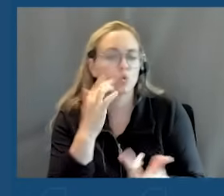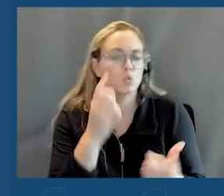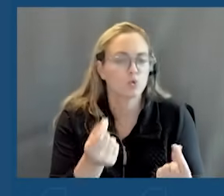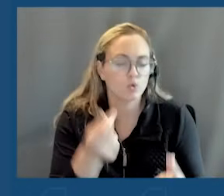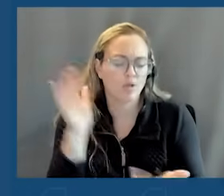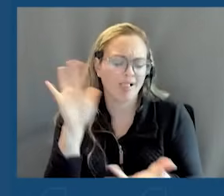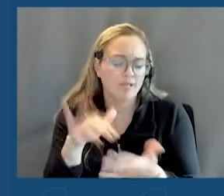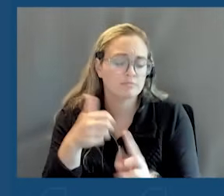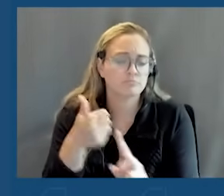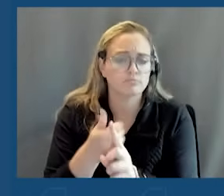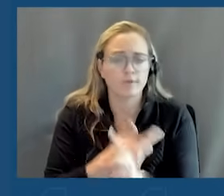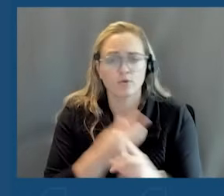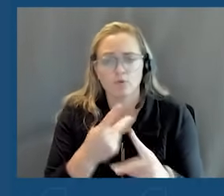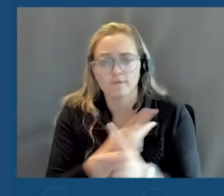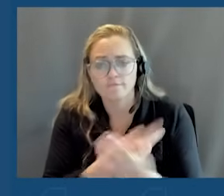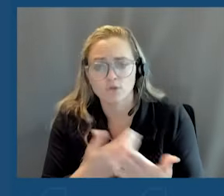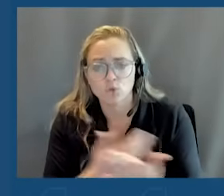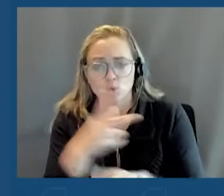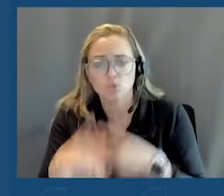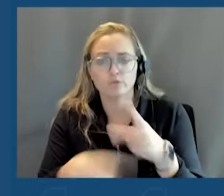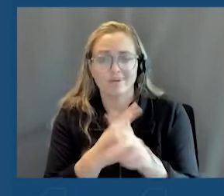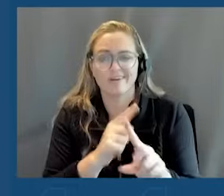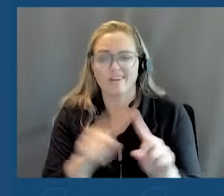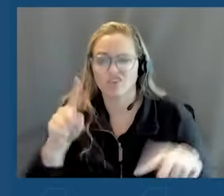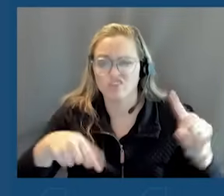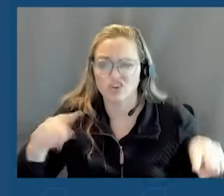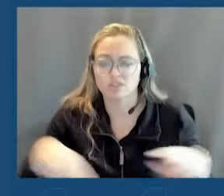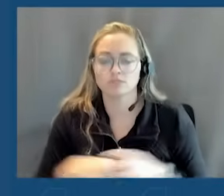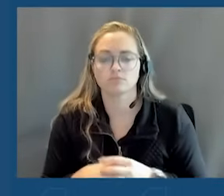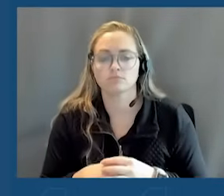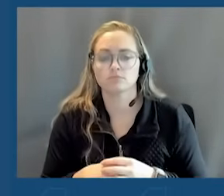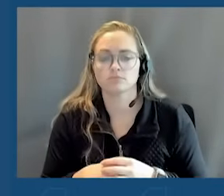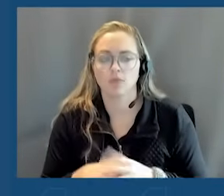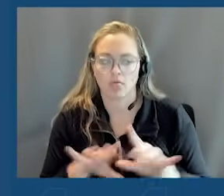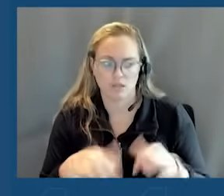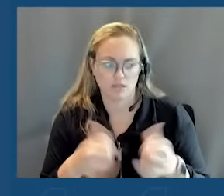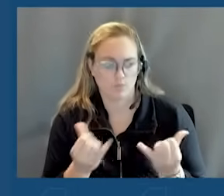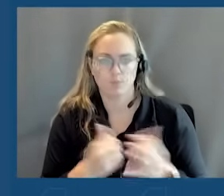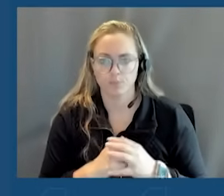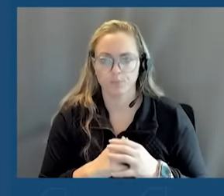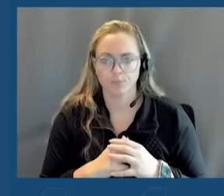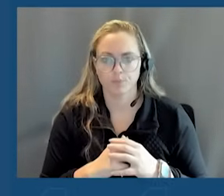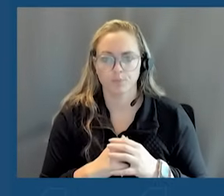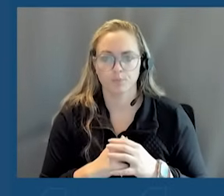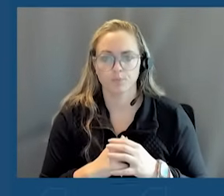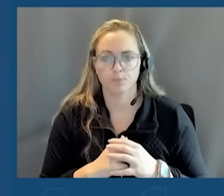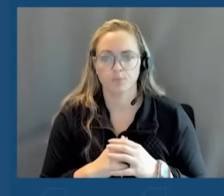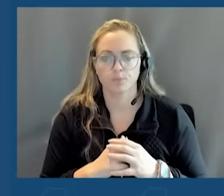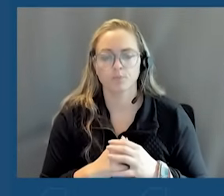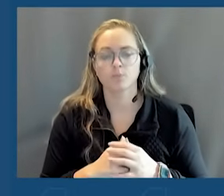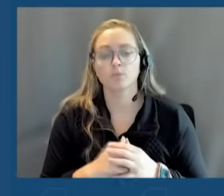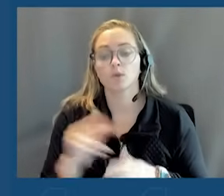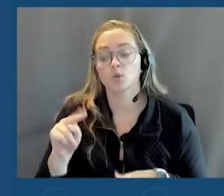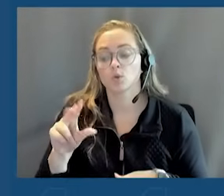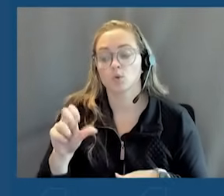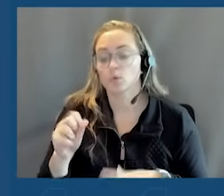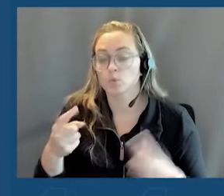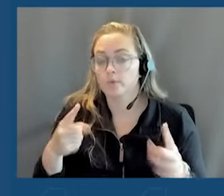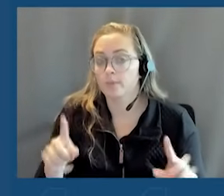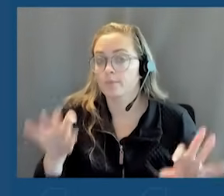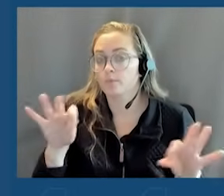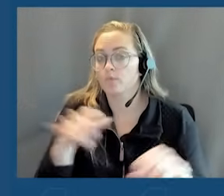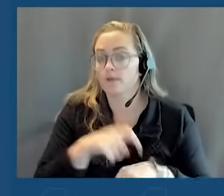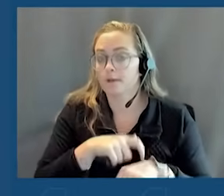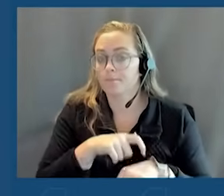new strains, and how to fight the new variants. That's the fight we're in right now. And that's why this news is coming at a perfect